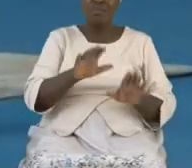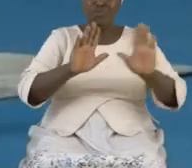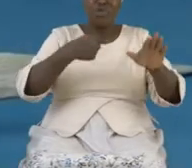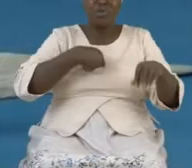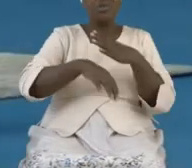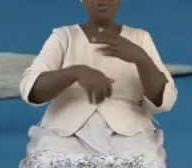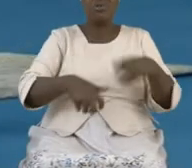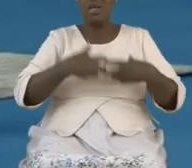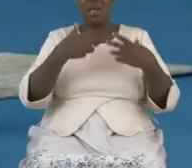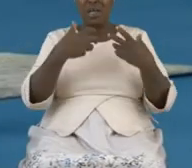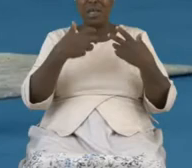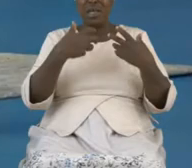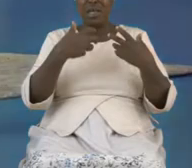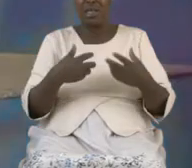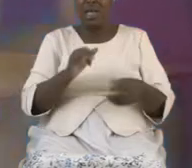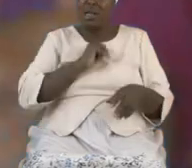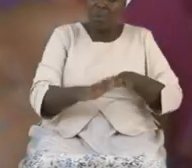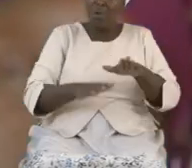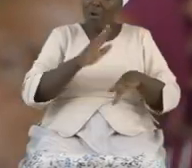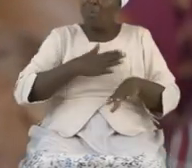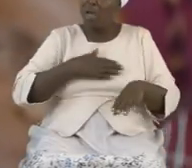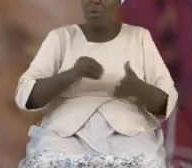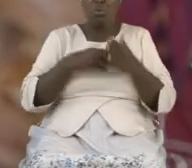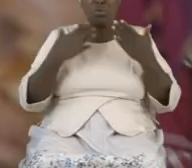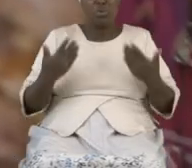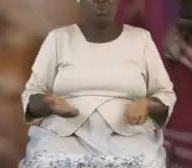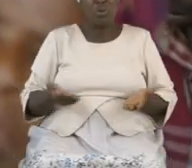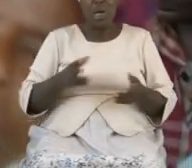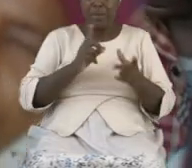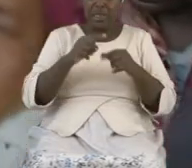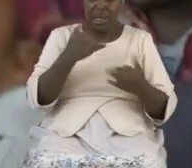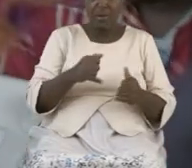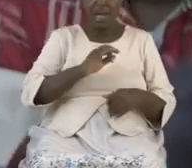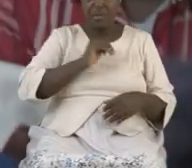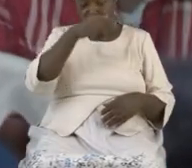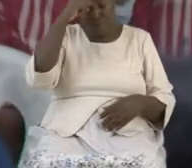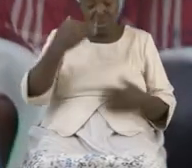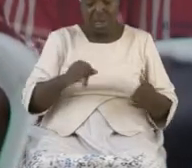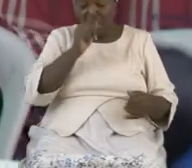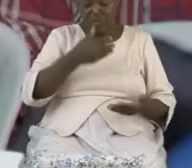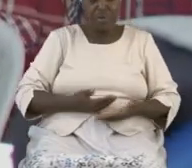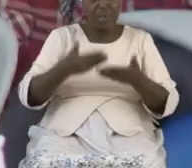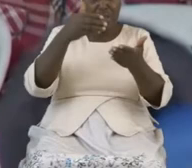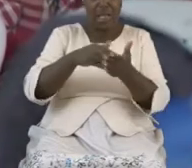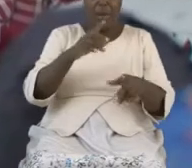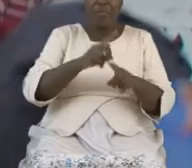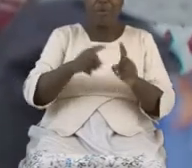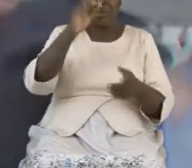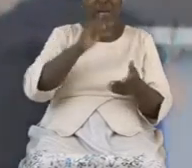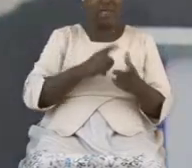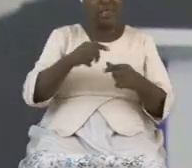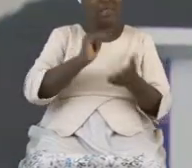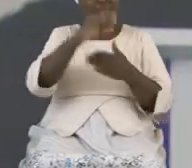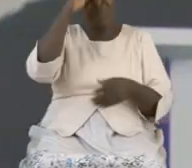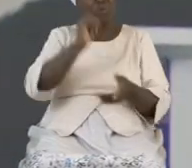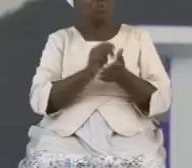and gently because now I'm born again, and that man, that woman pushed me into anger.